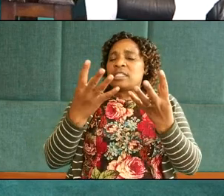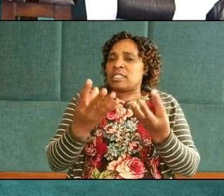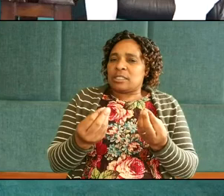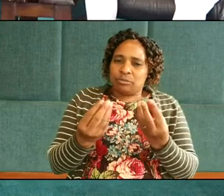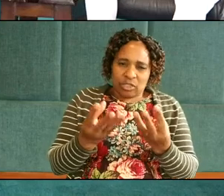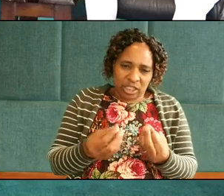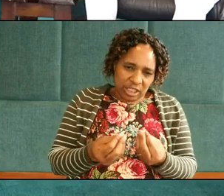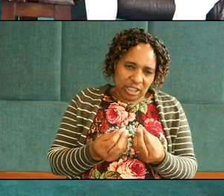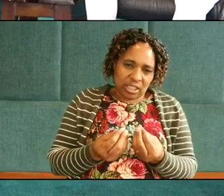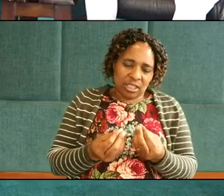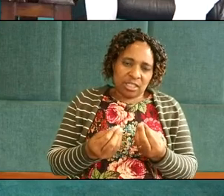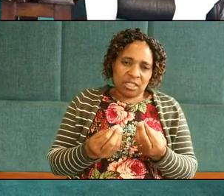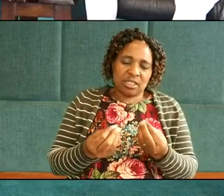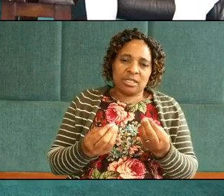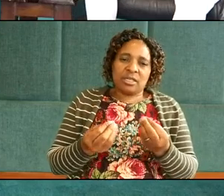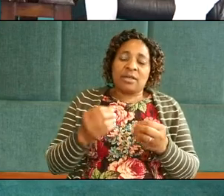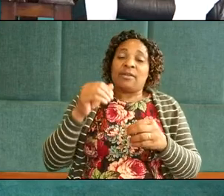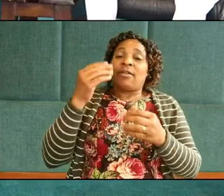implicitly,